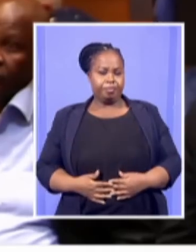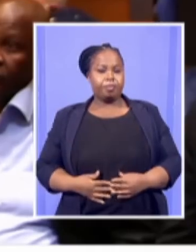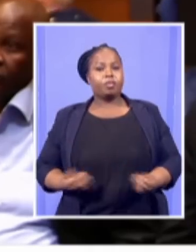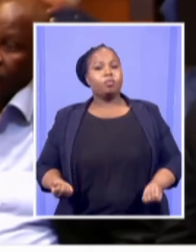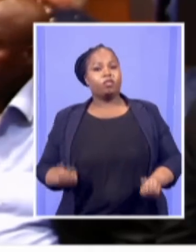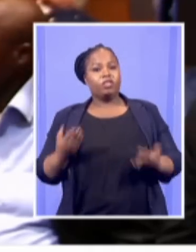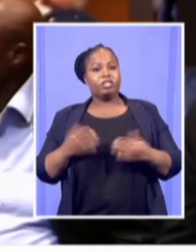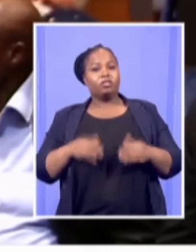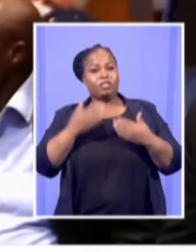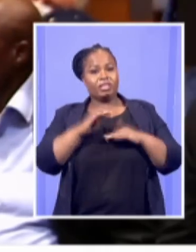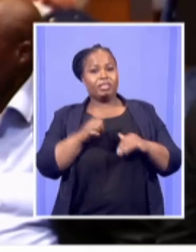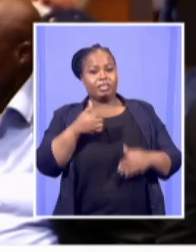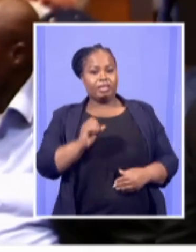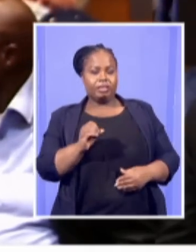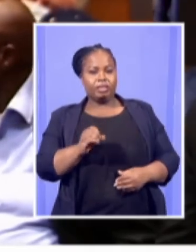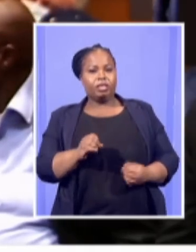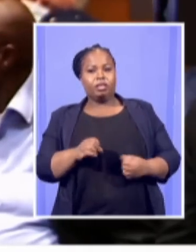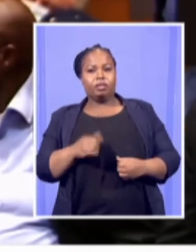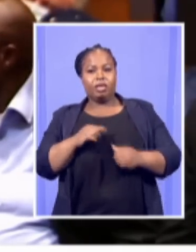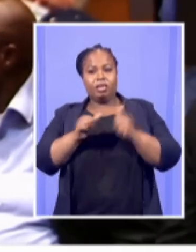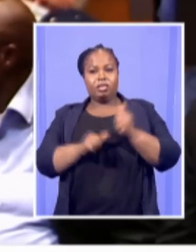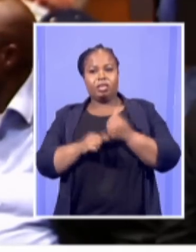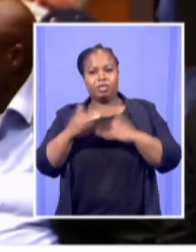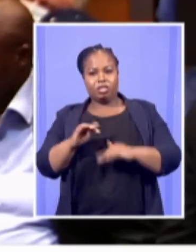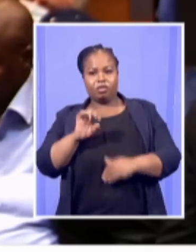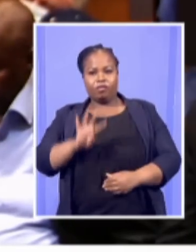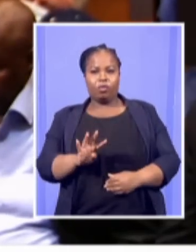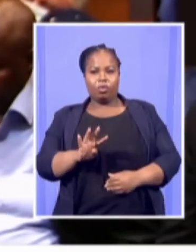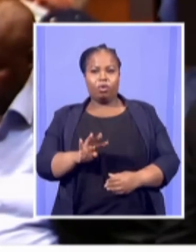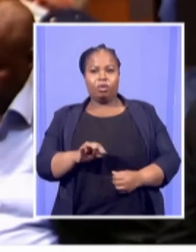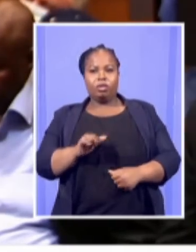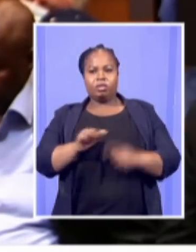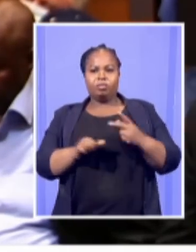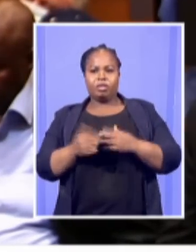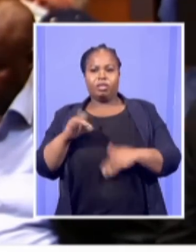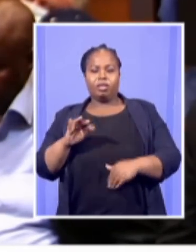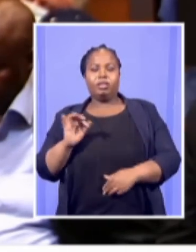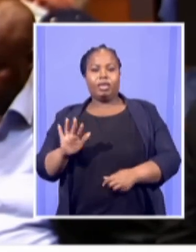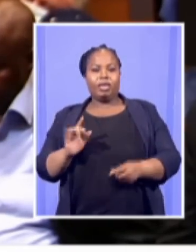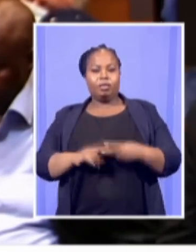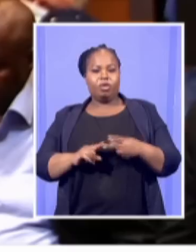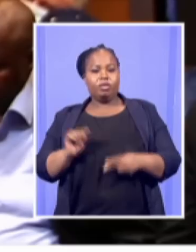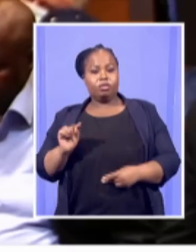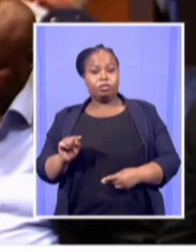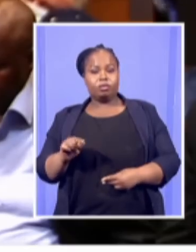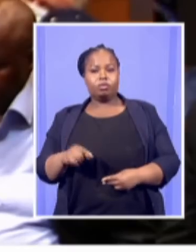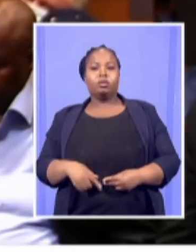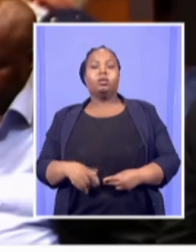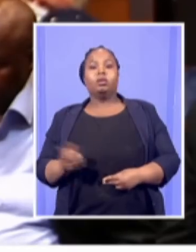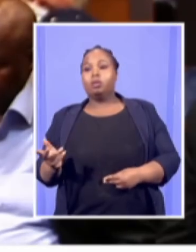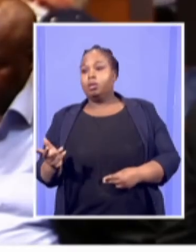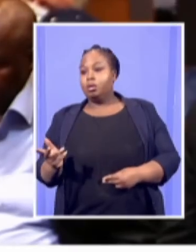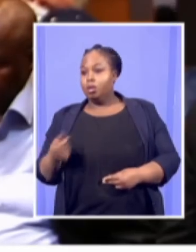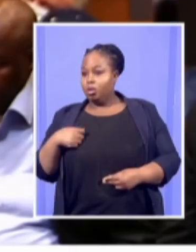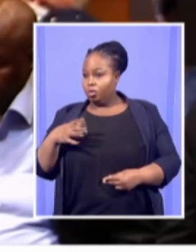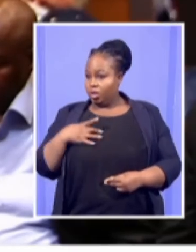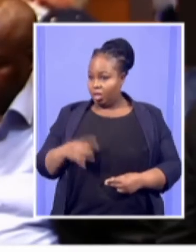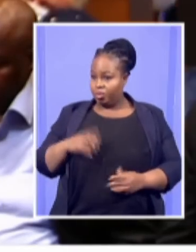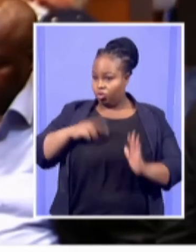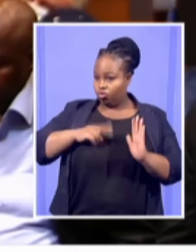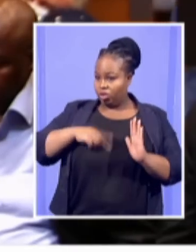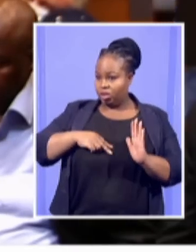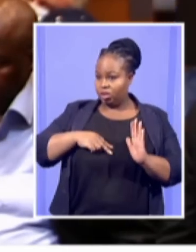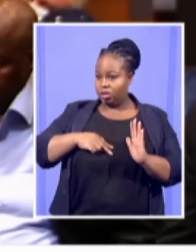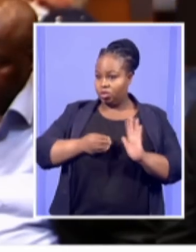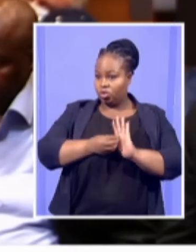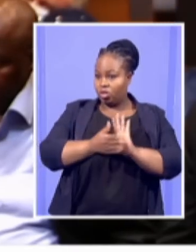of Section 60, subsection 4, subsection A to E. Your Worship, would Your Worship like me to read the provisions into the